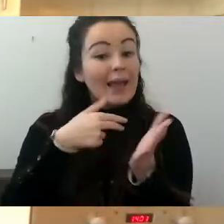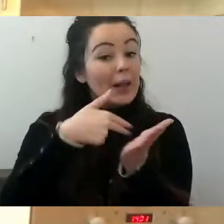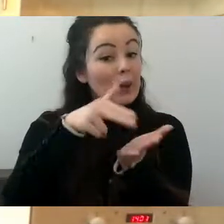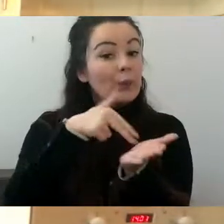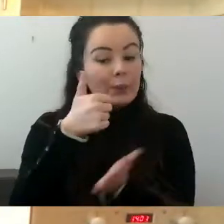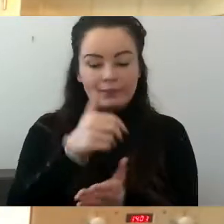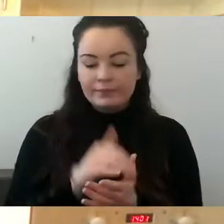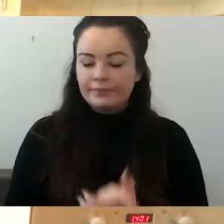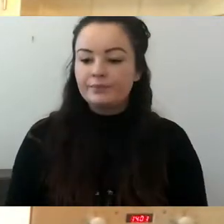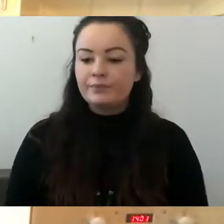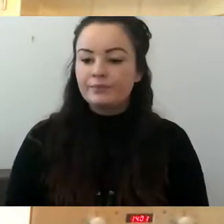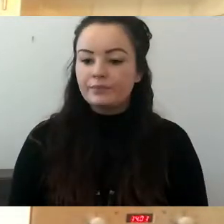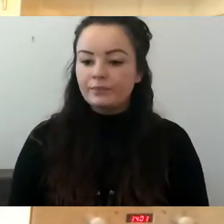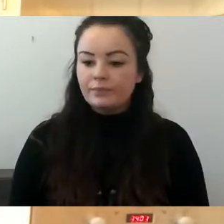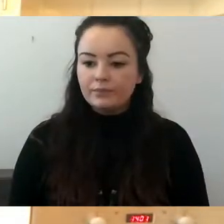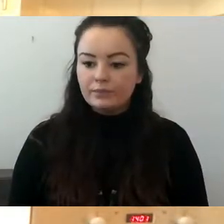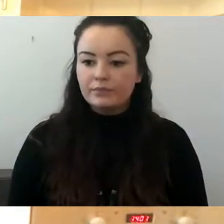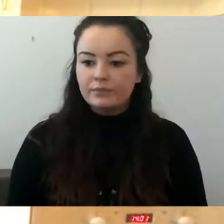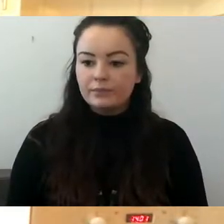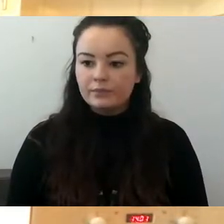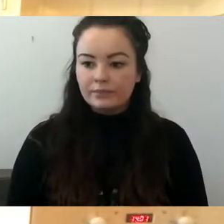it, glue spreader.